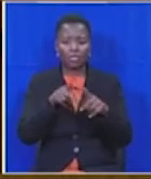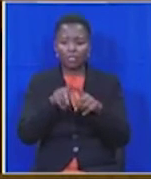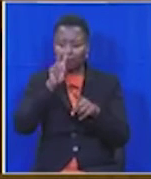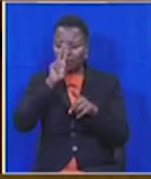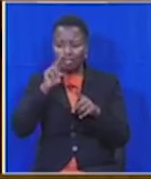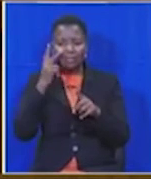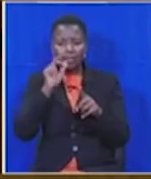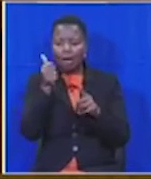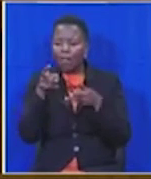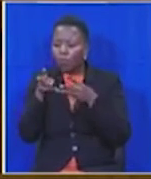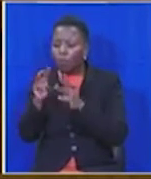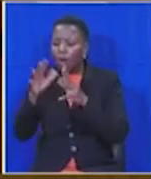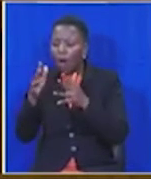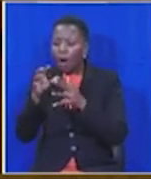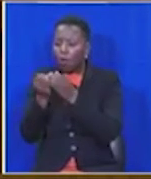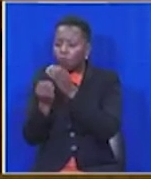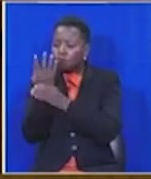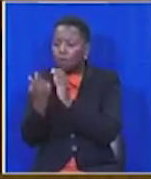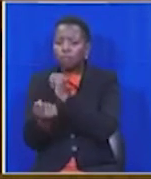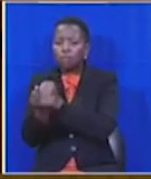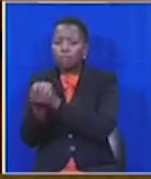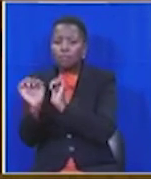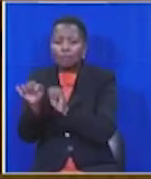path. This cycle